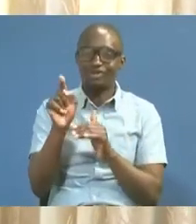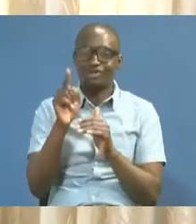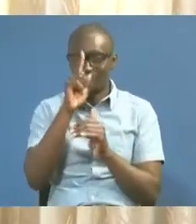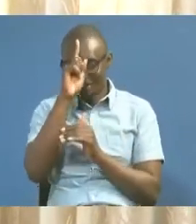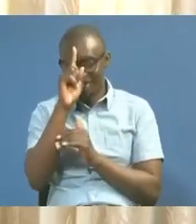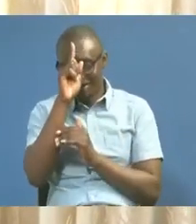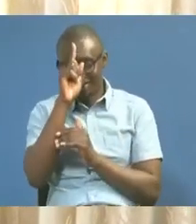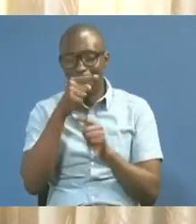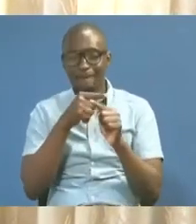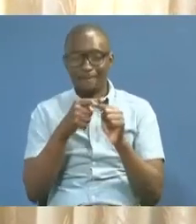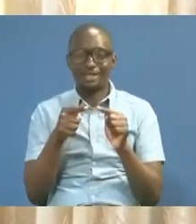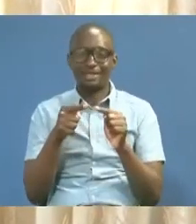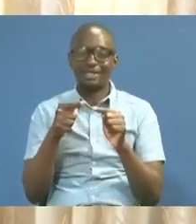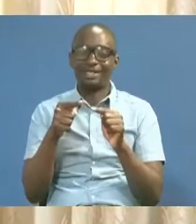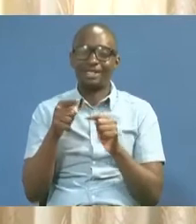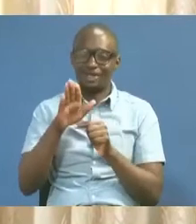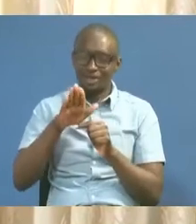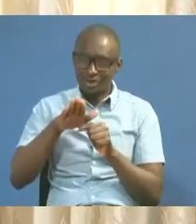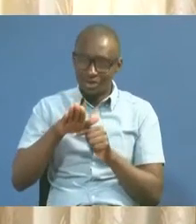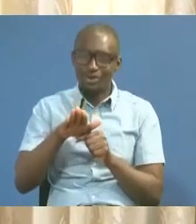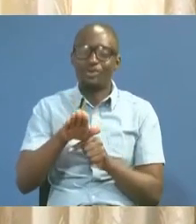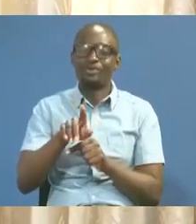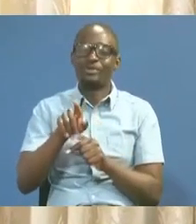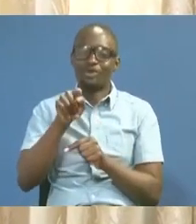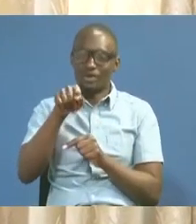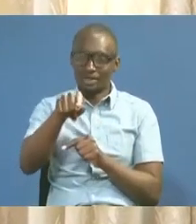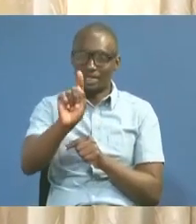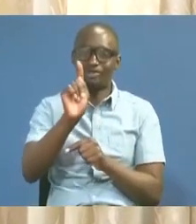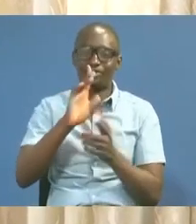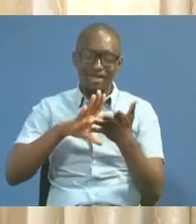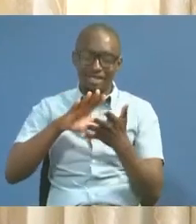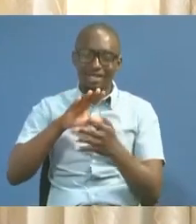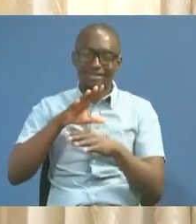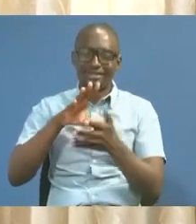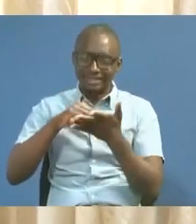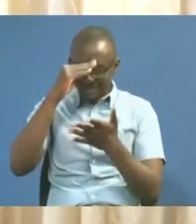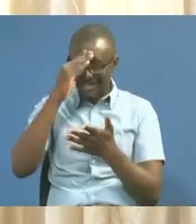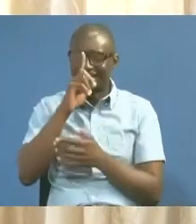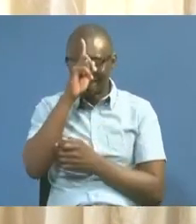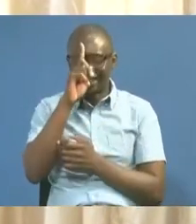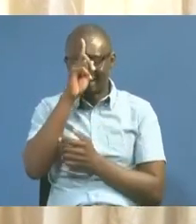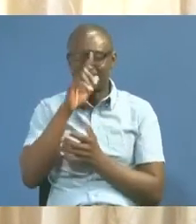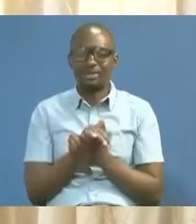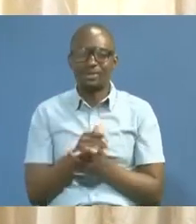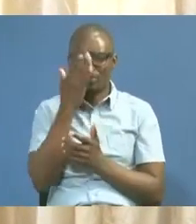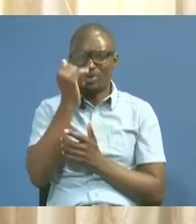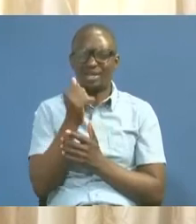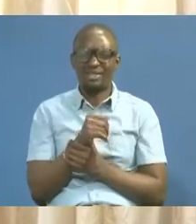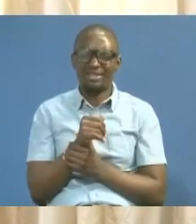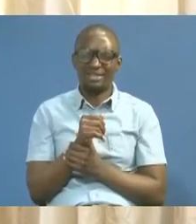right from the beginning to take your studies seriously. because students